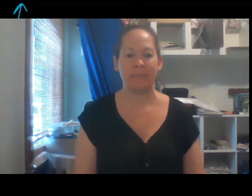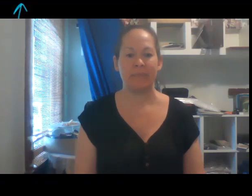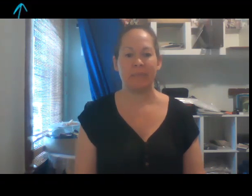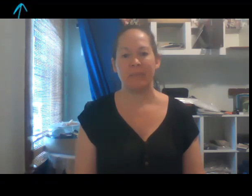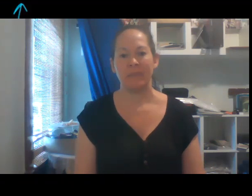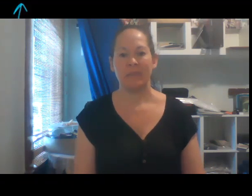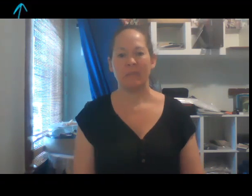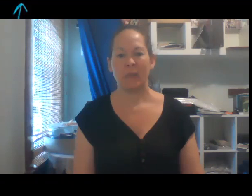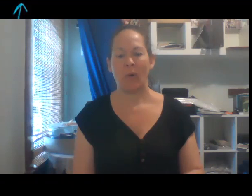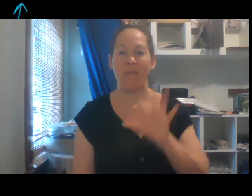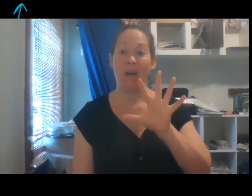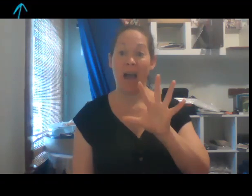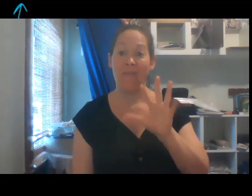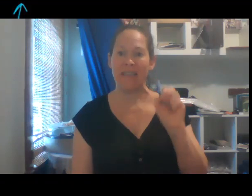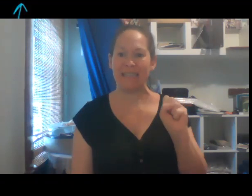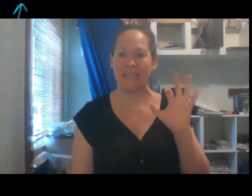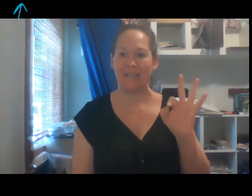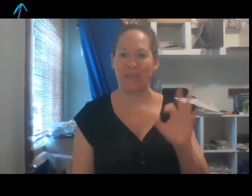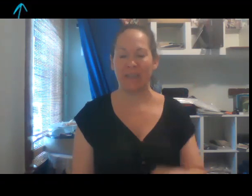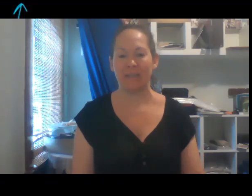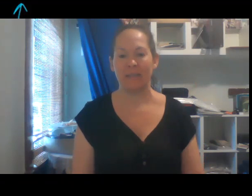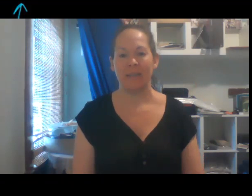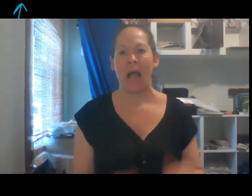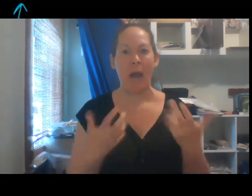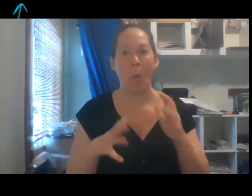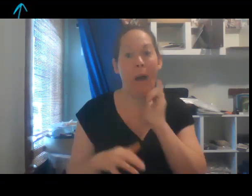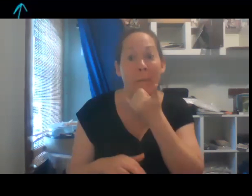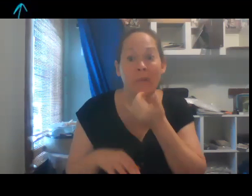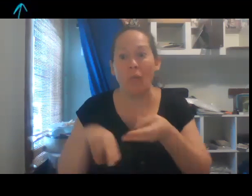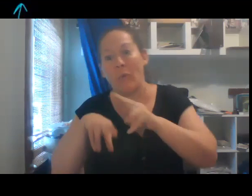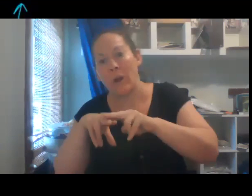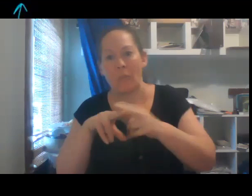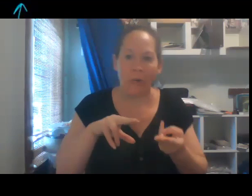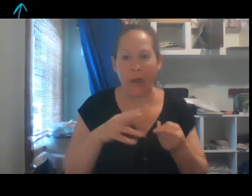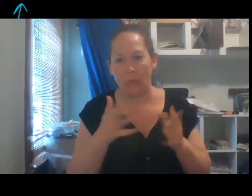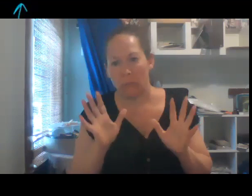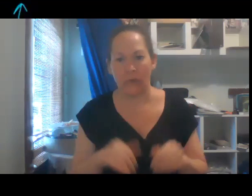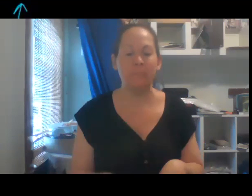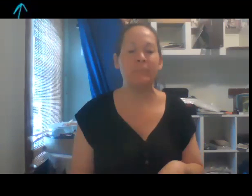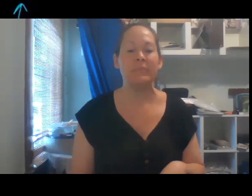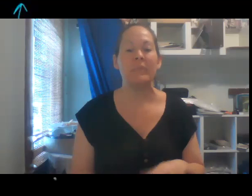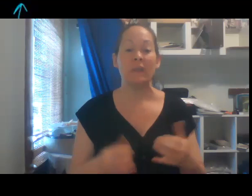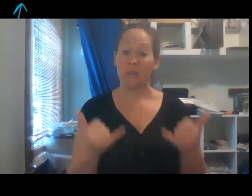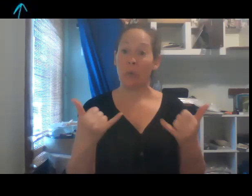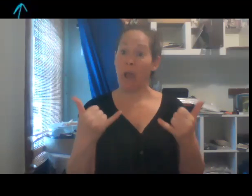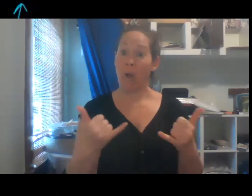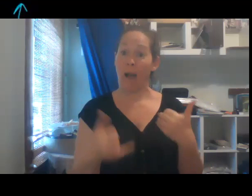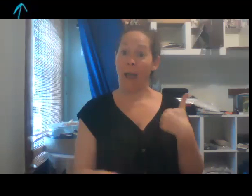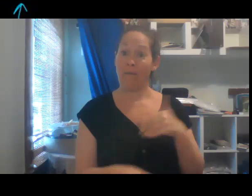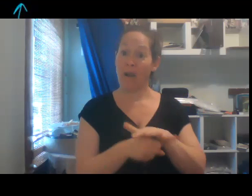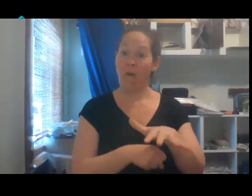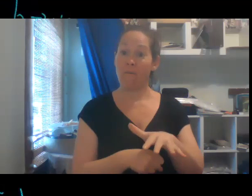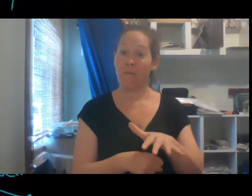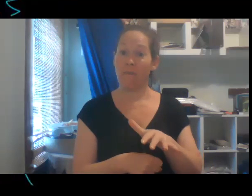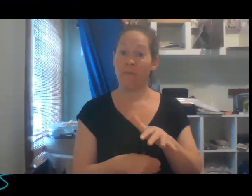5. I'm just trying to avoid rounding errors. All right, so I have now built what I need to build my model. So I'm going to come